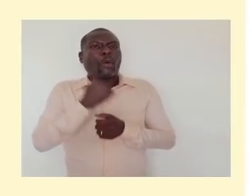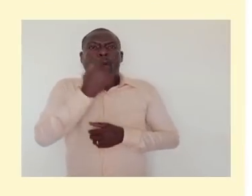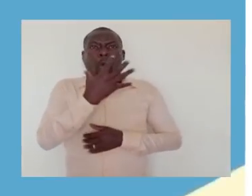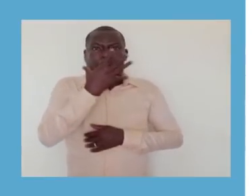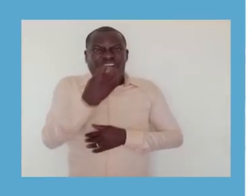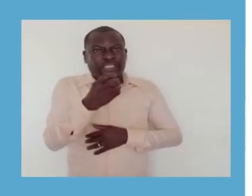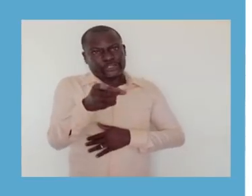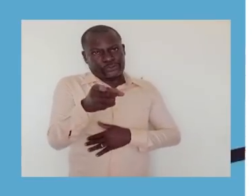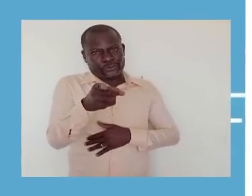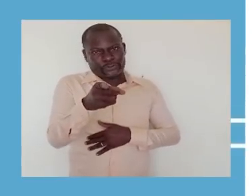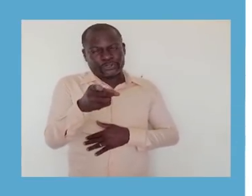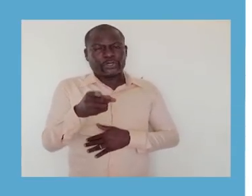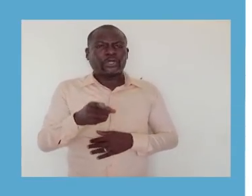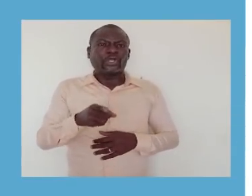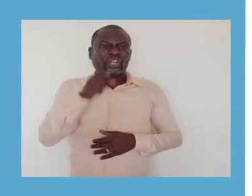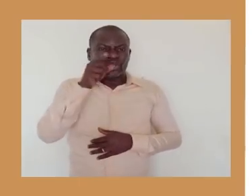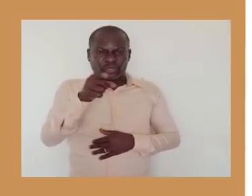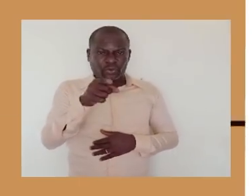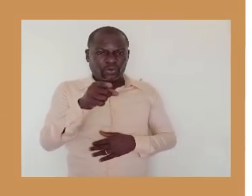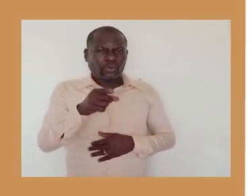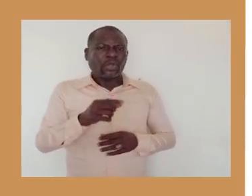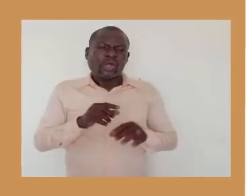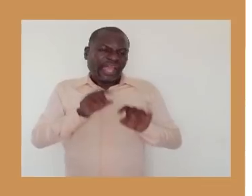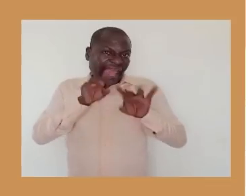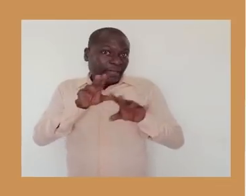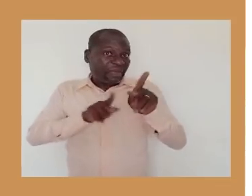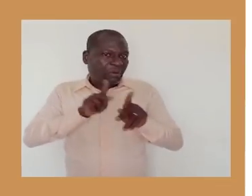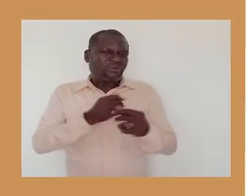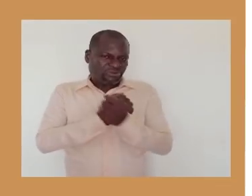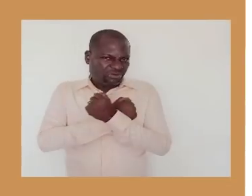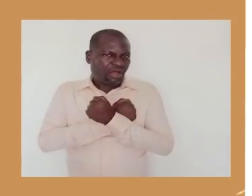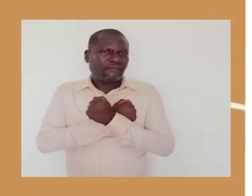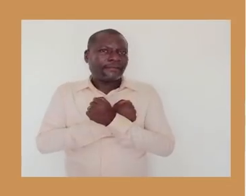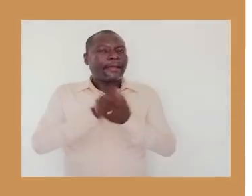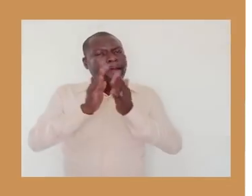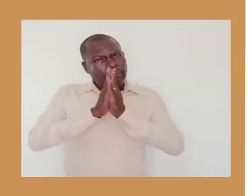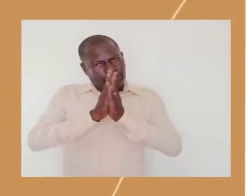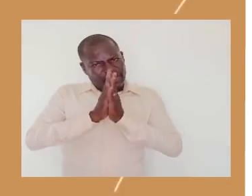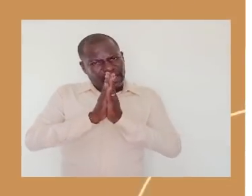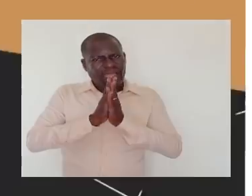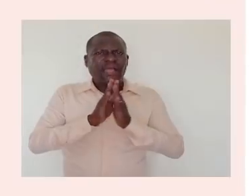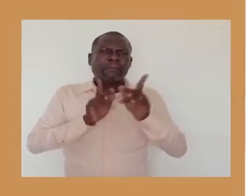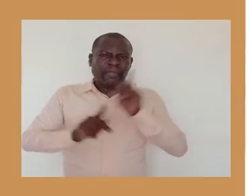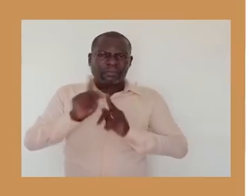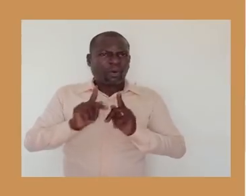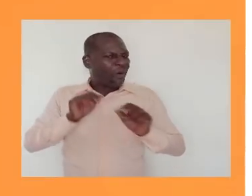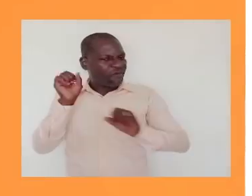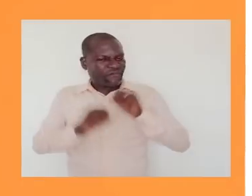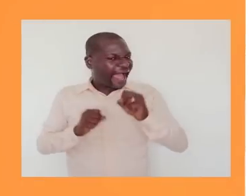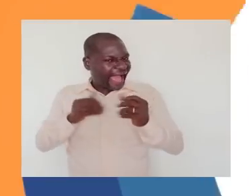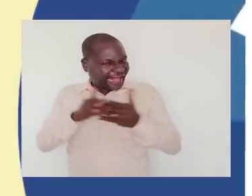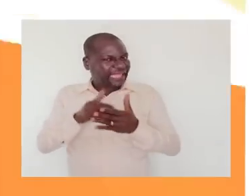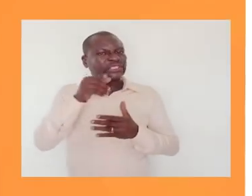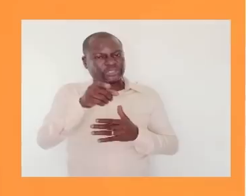those who curse you, do good to those who hate you, and pray for those who spitefully use